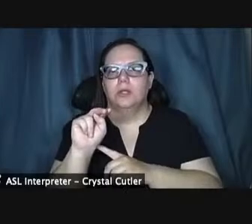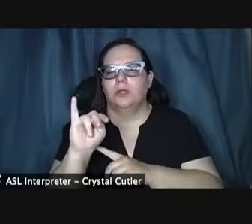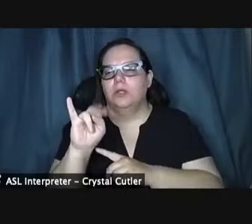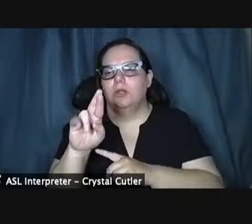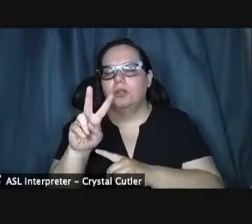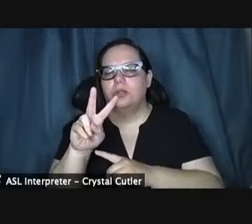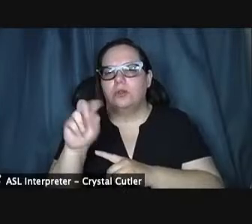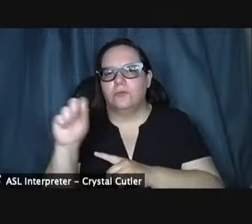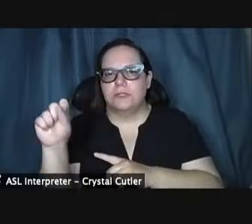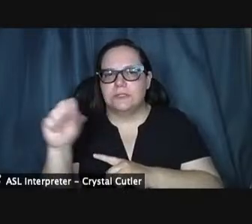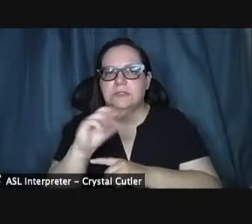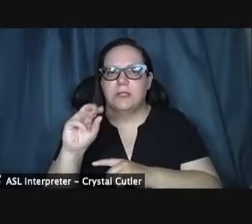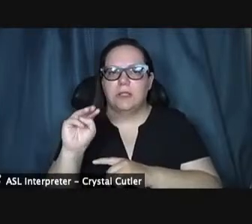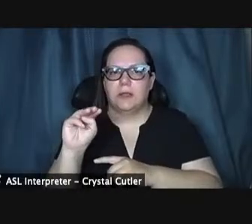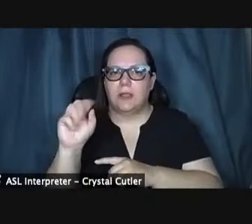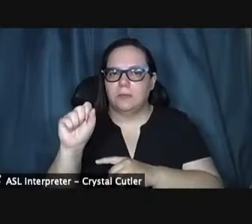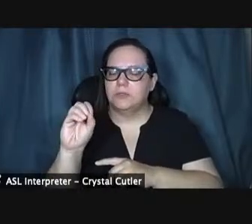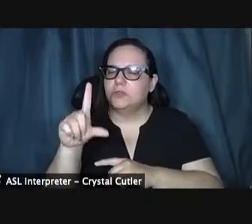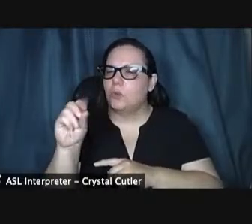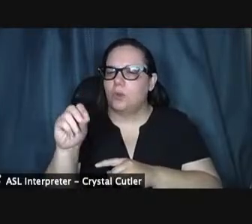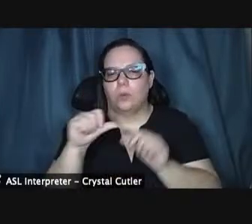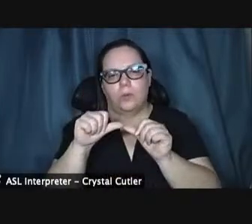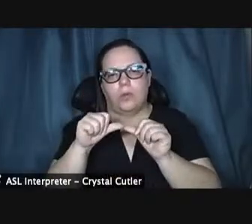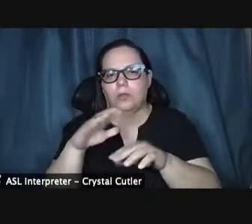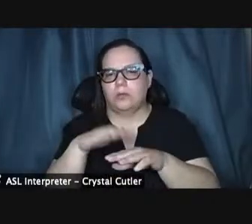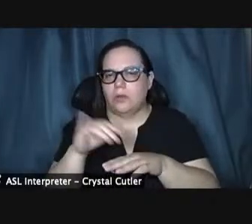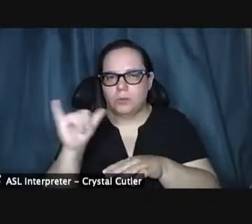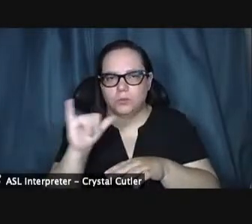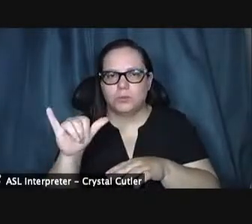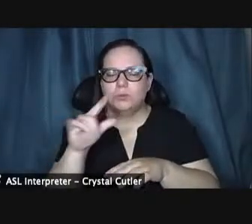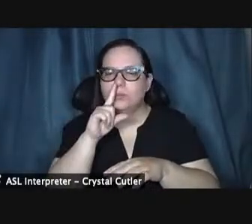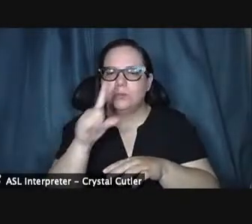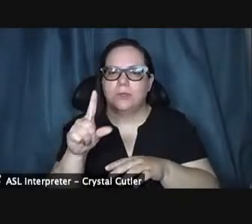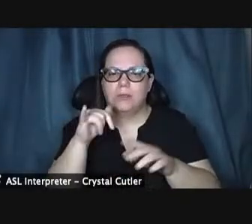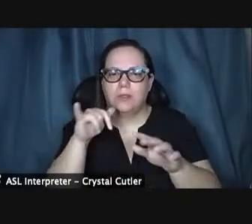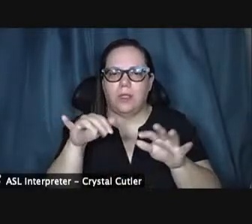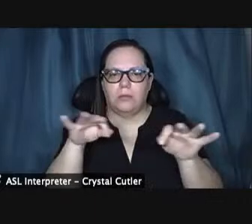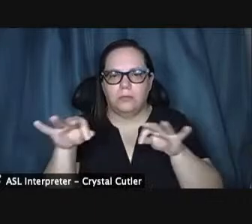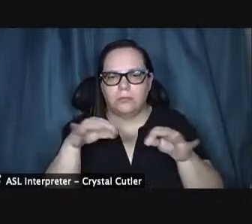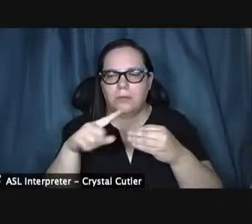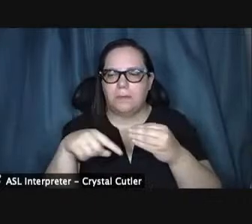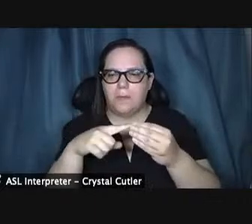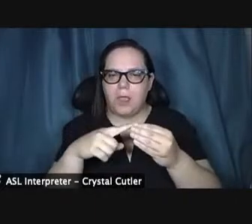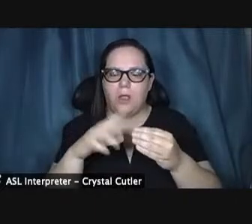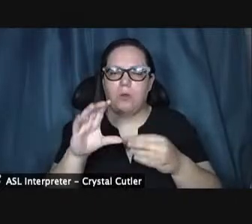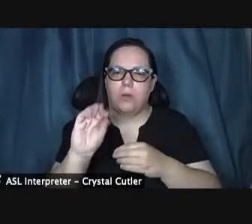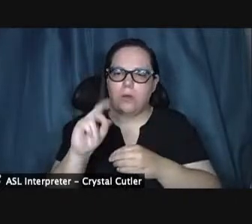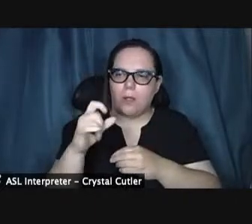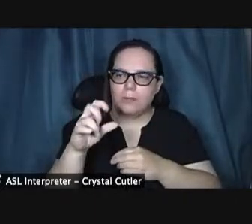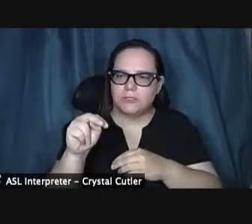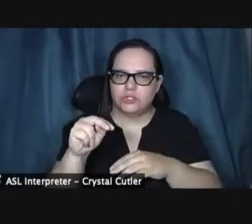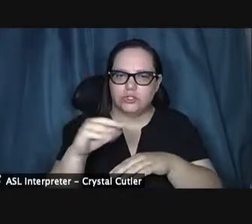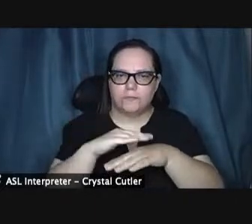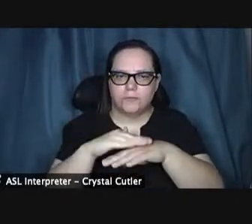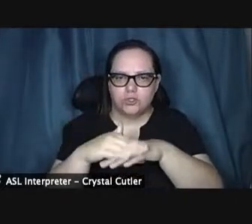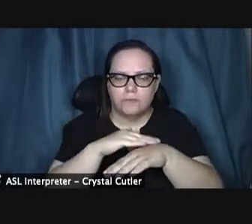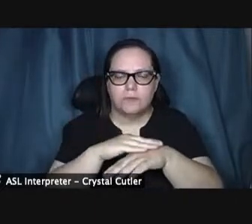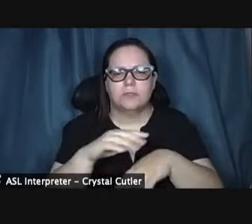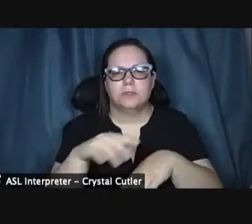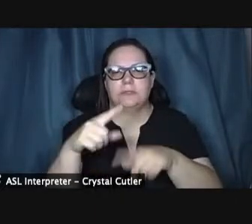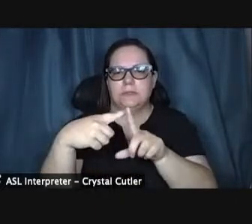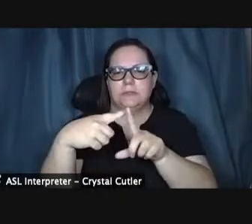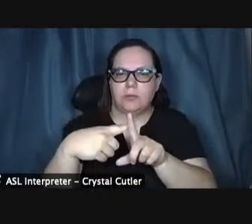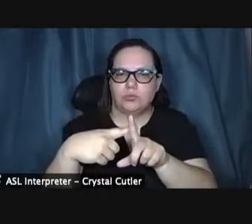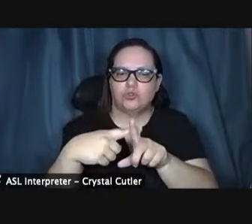too, and they tell us everything about the surface in terms of composition, temperature, high resolution imaging, and